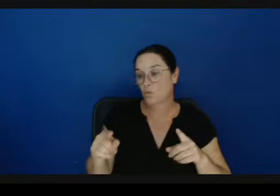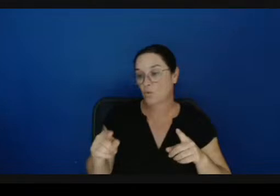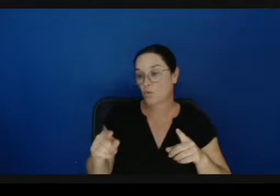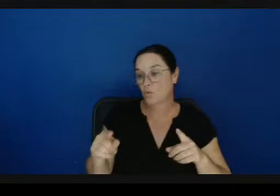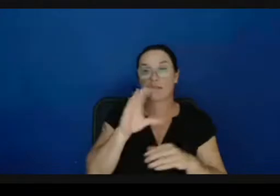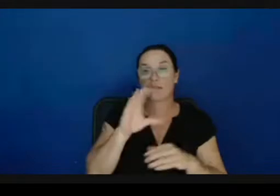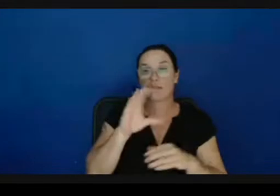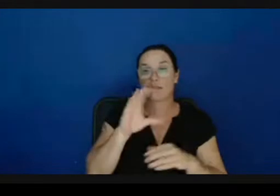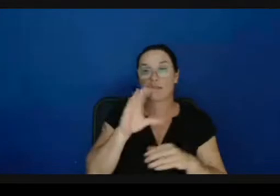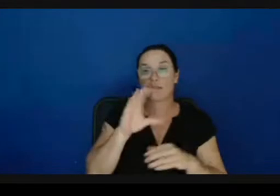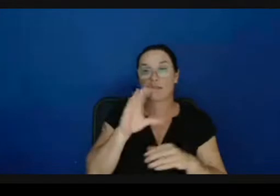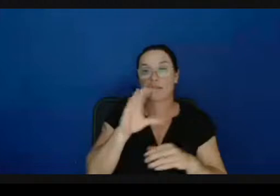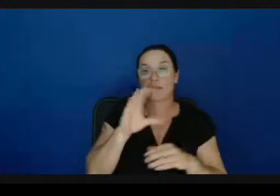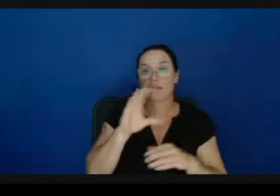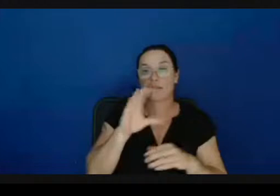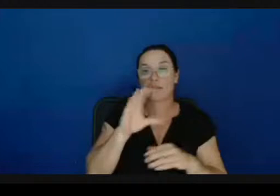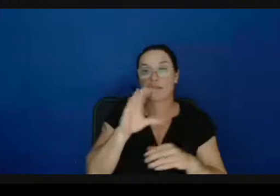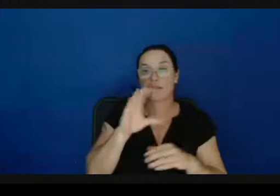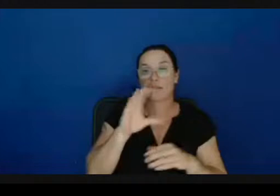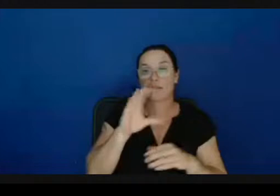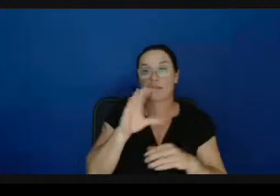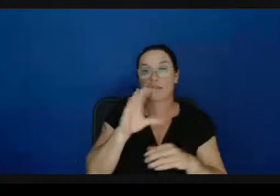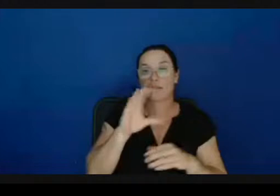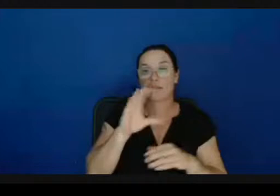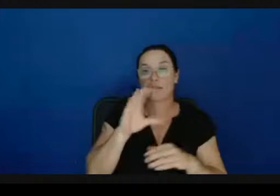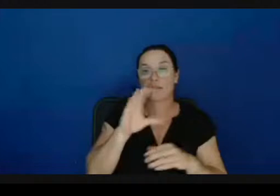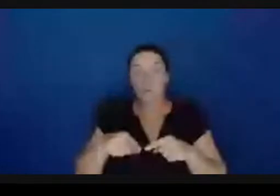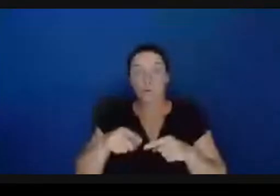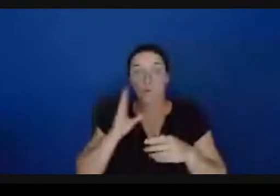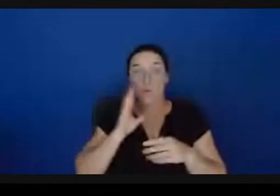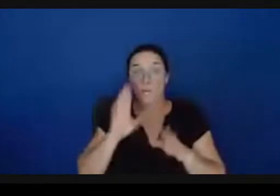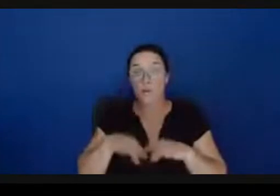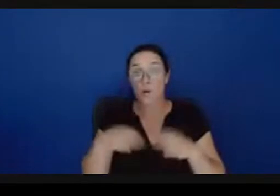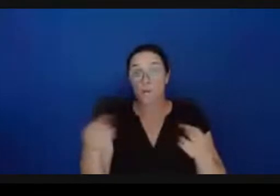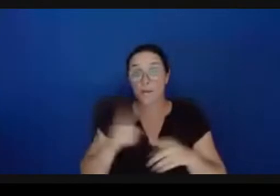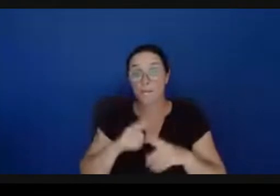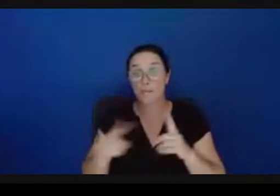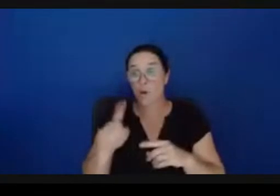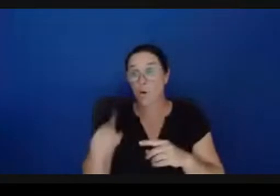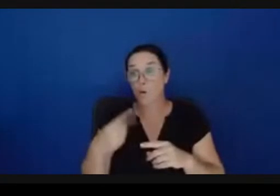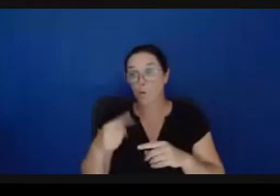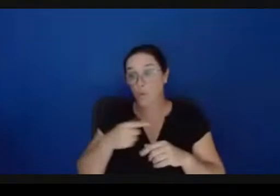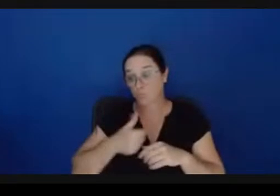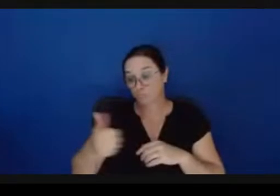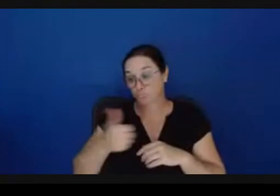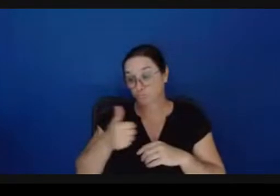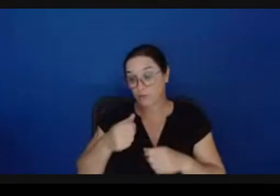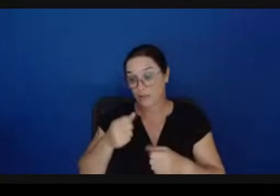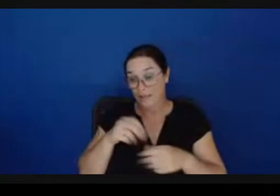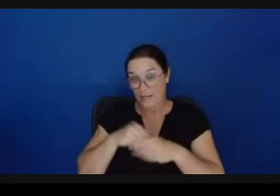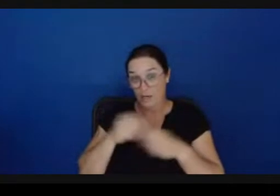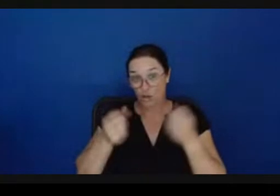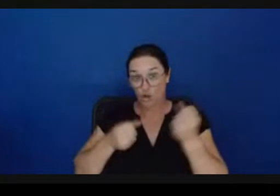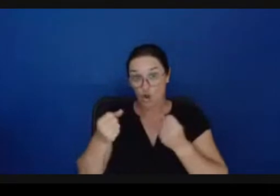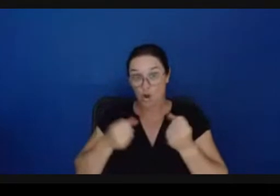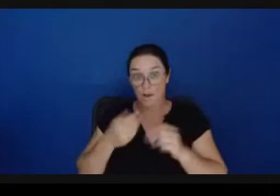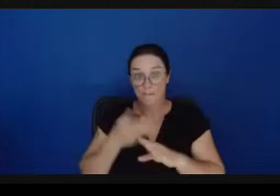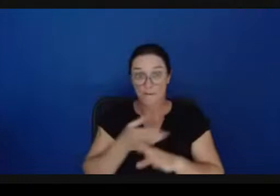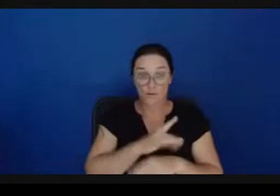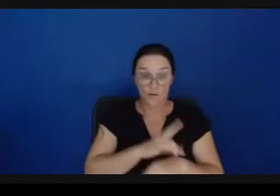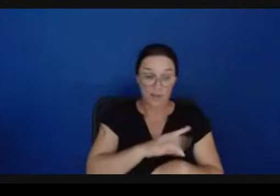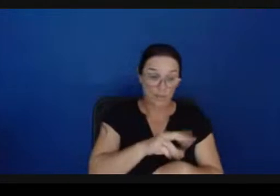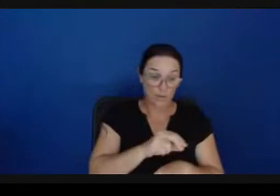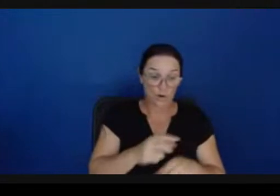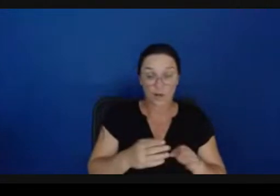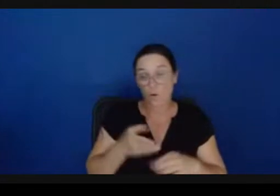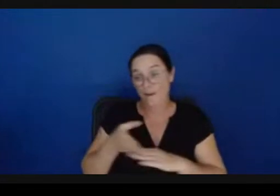and from the trailhead during work days will only be permitted before 8:30 or after 4 p.m. And if you are hiking